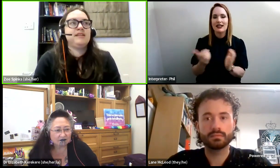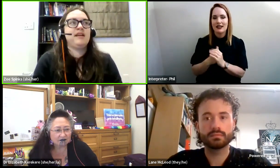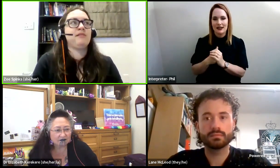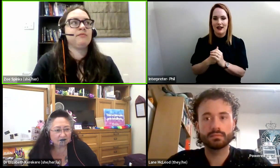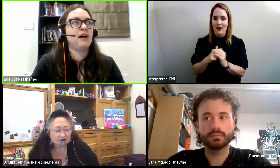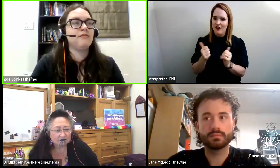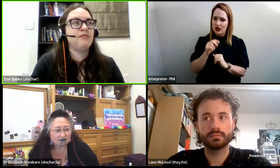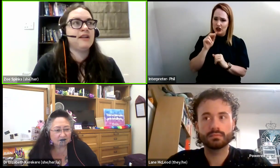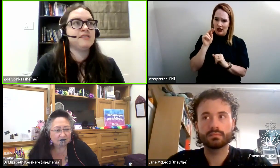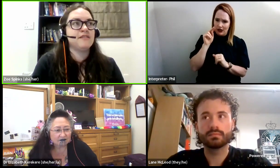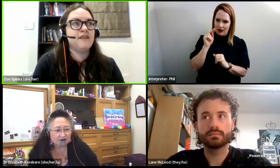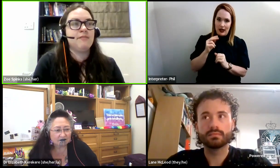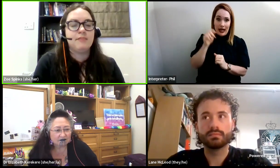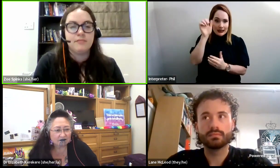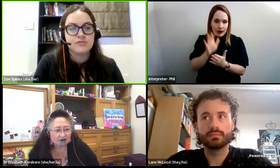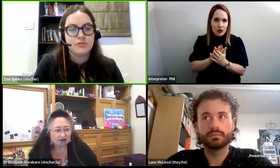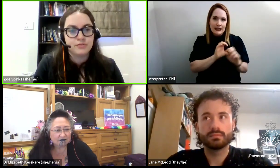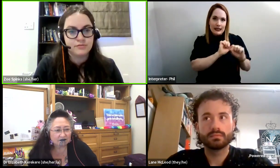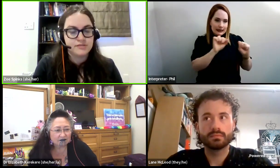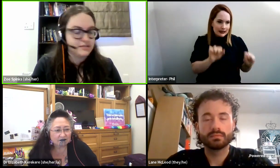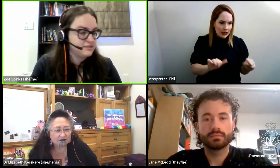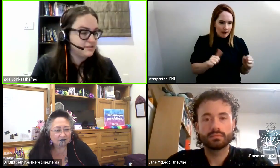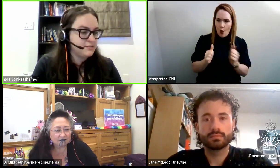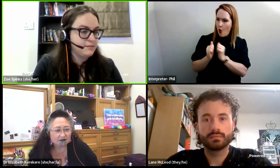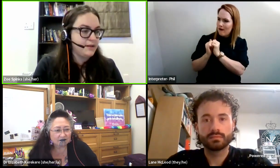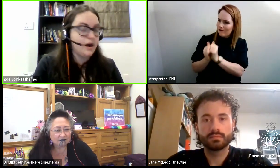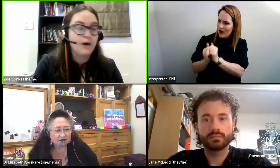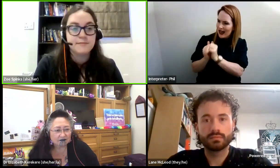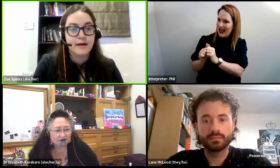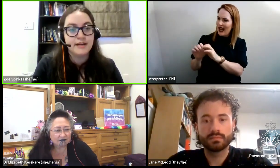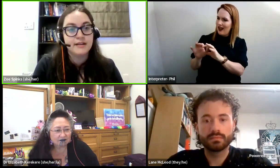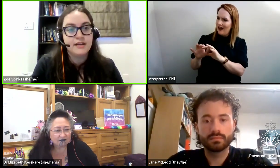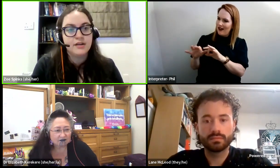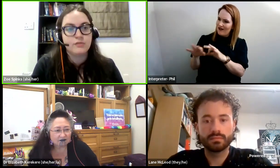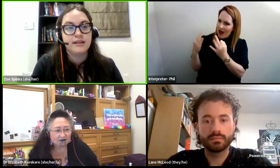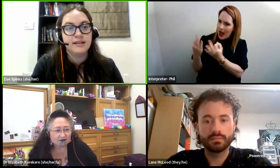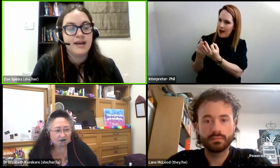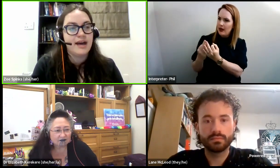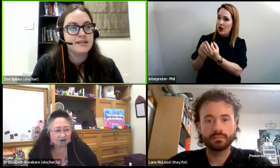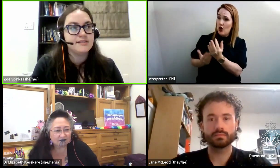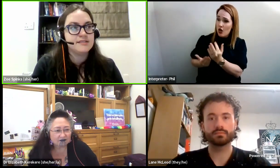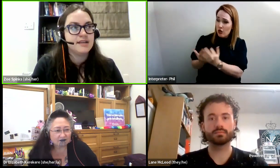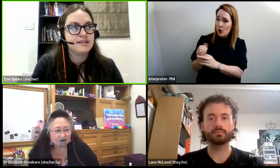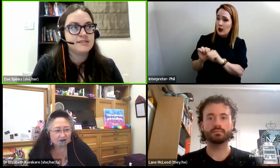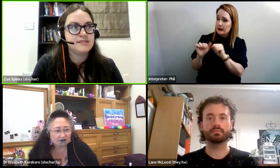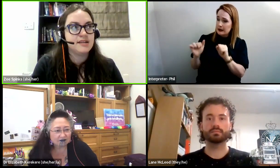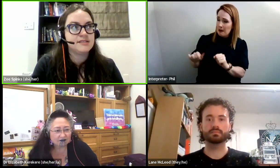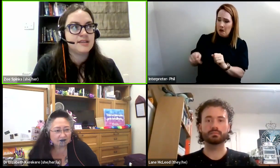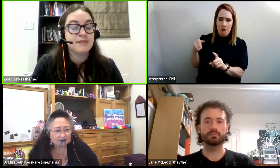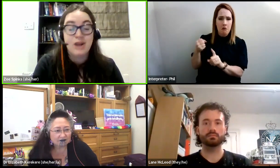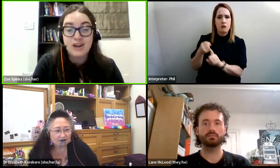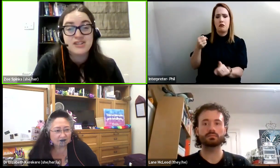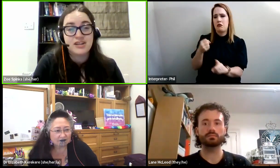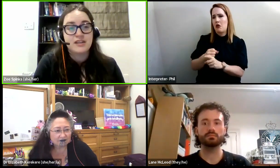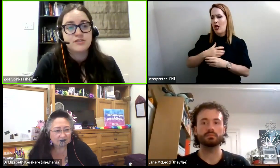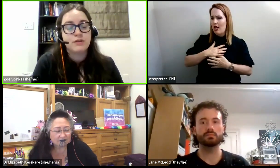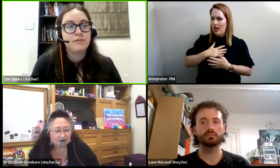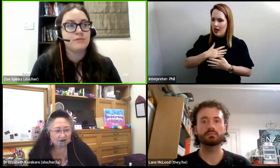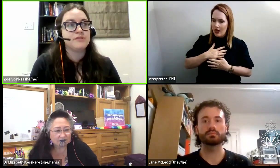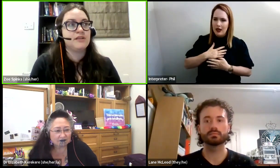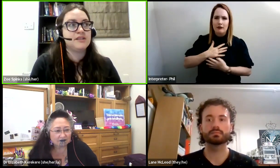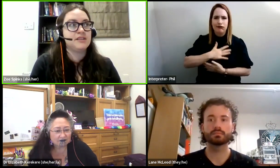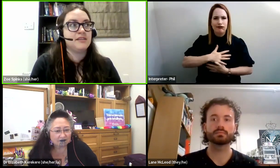seen our friends and our family members go through the system and be harmed by it greatly. And it can be hard to share that